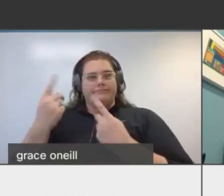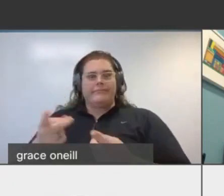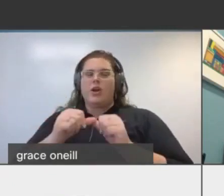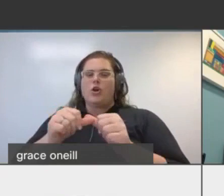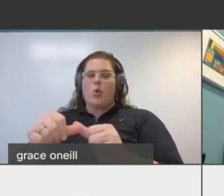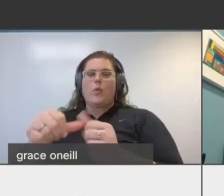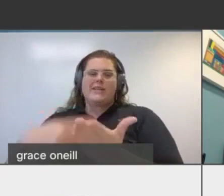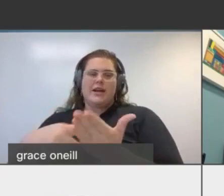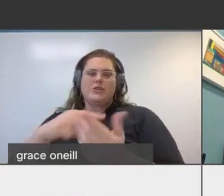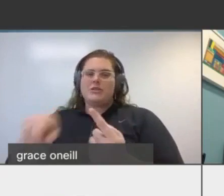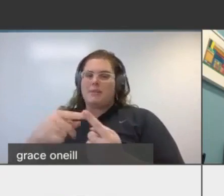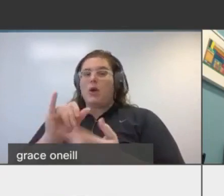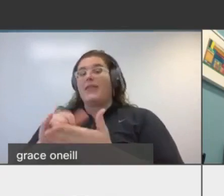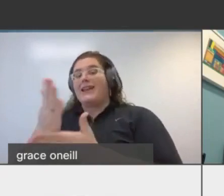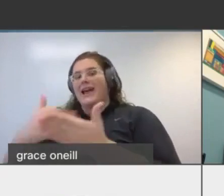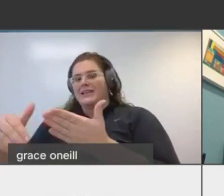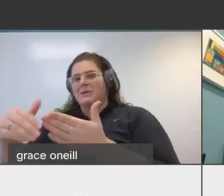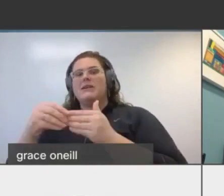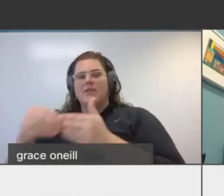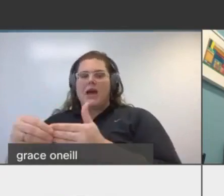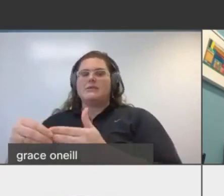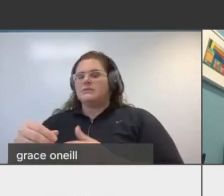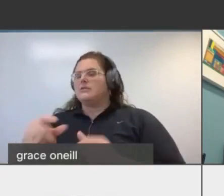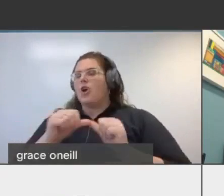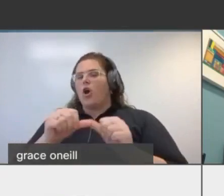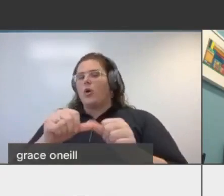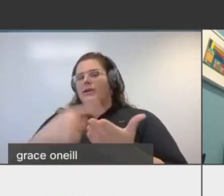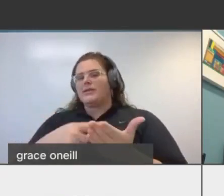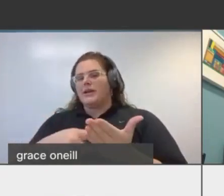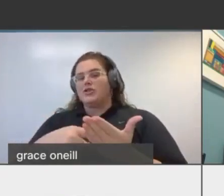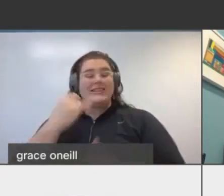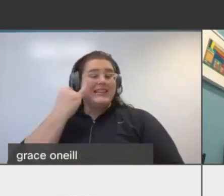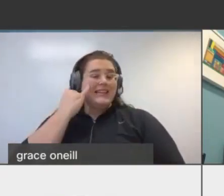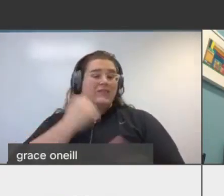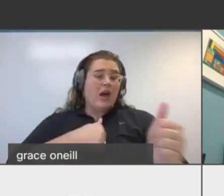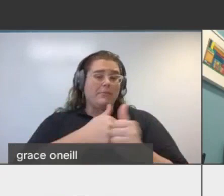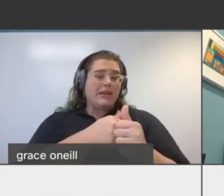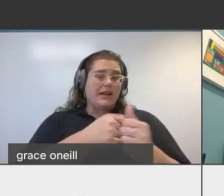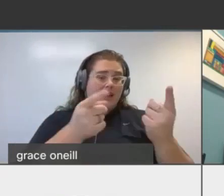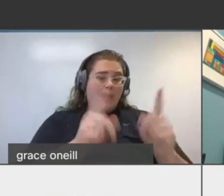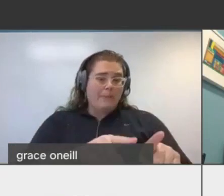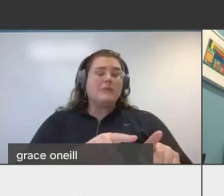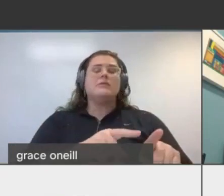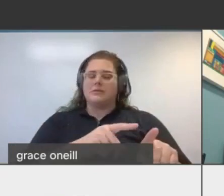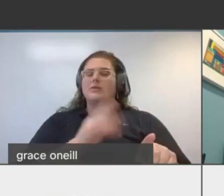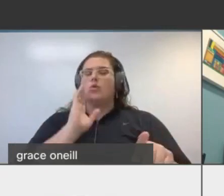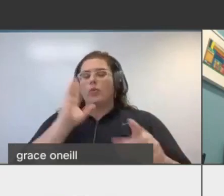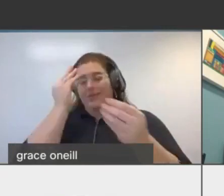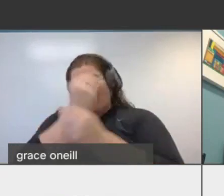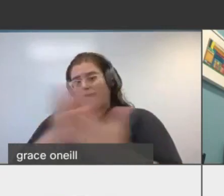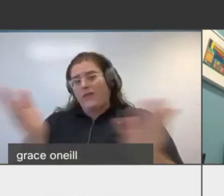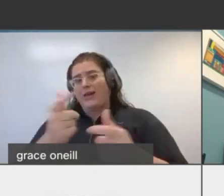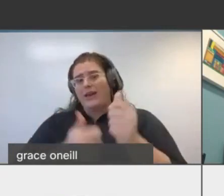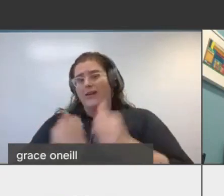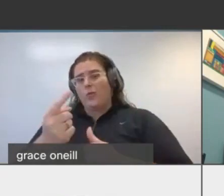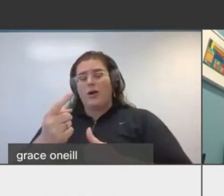particular aspect of the guidance, and should updates be made, everyone will be notified in this